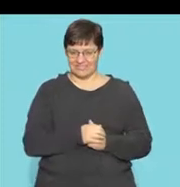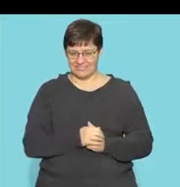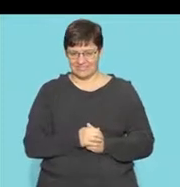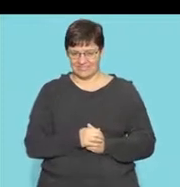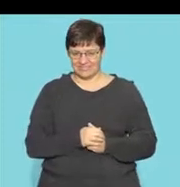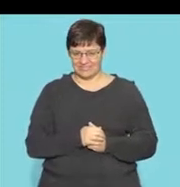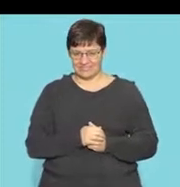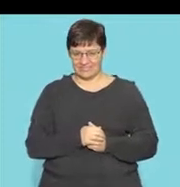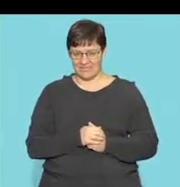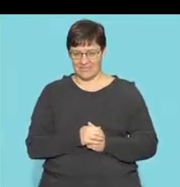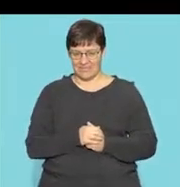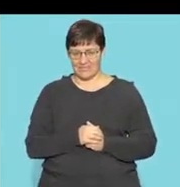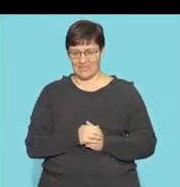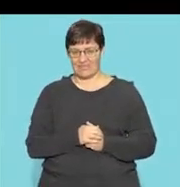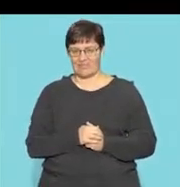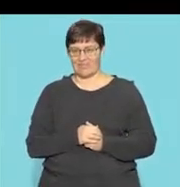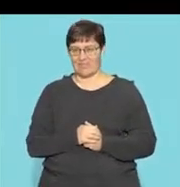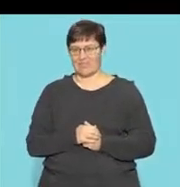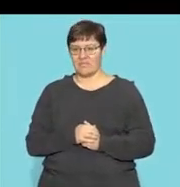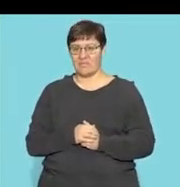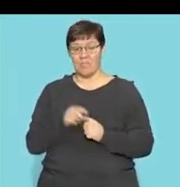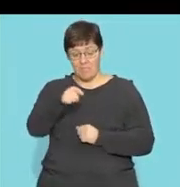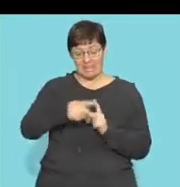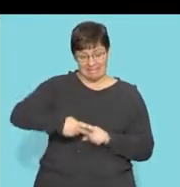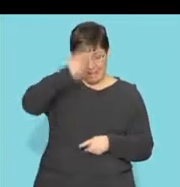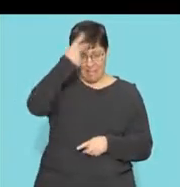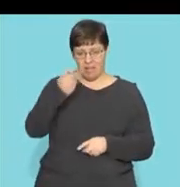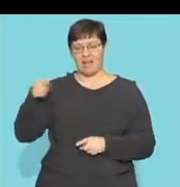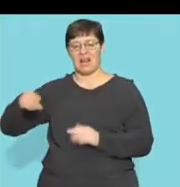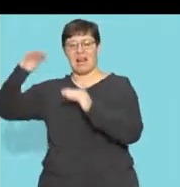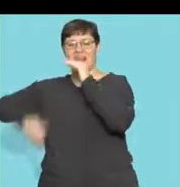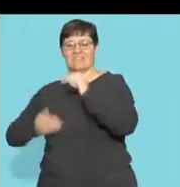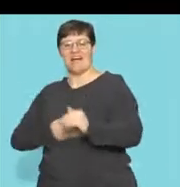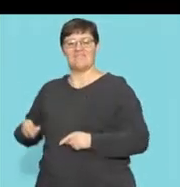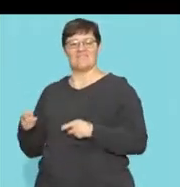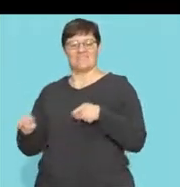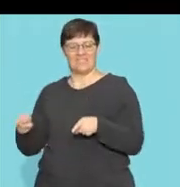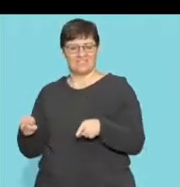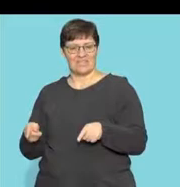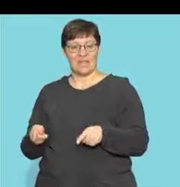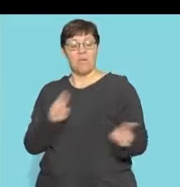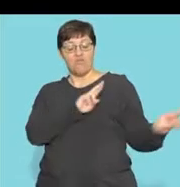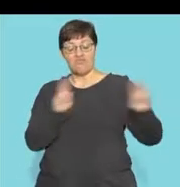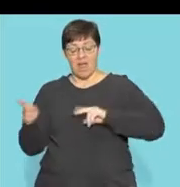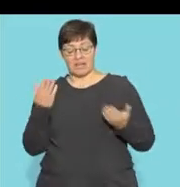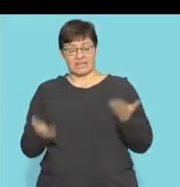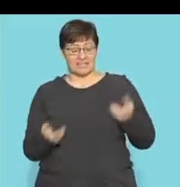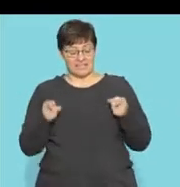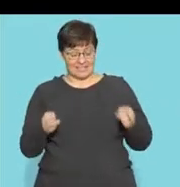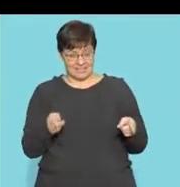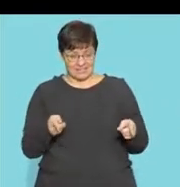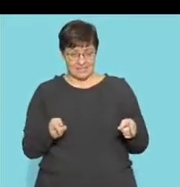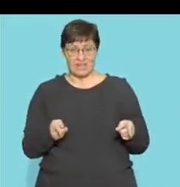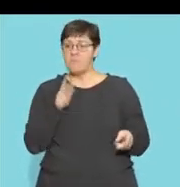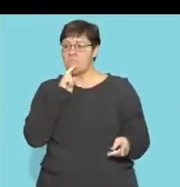and there's more here. And in fact, there's twice as much. And when we write it in the chemical equation,